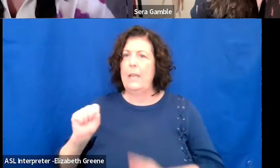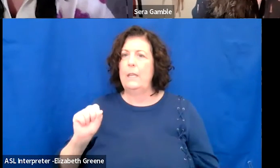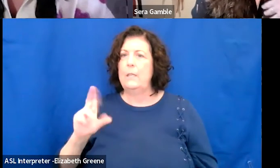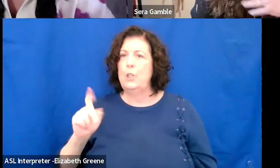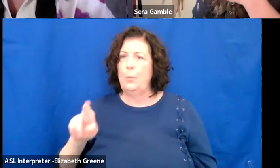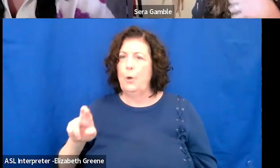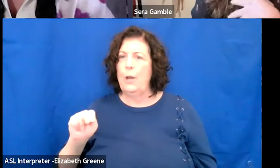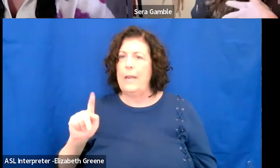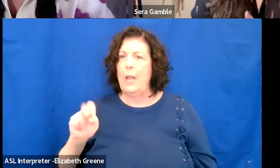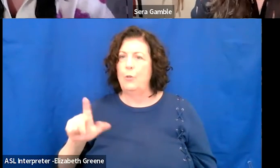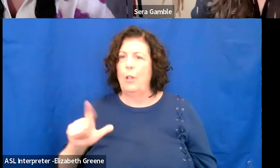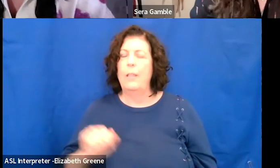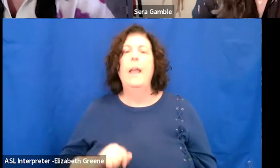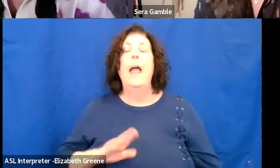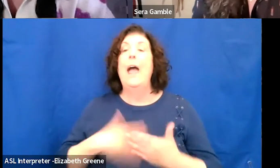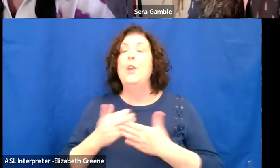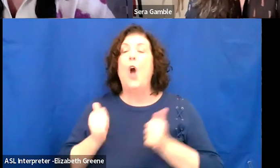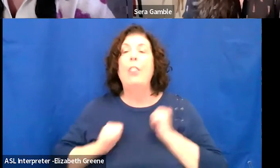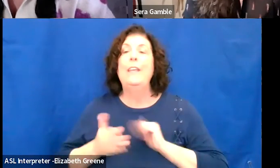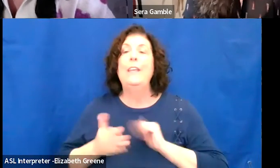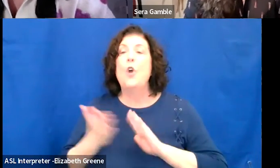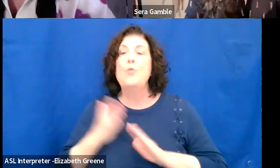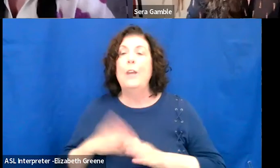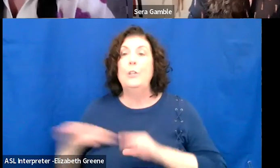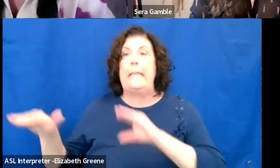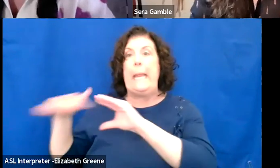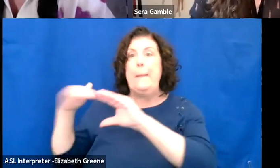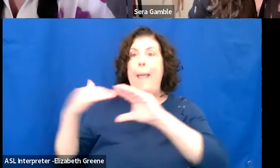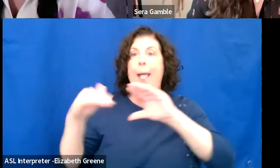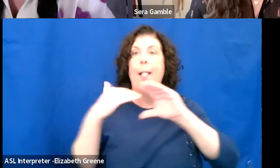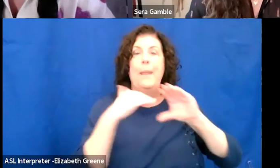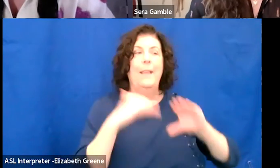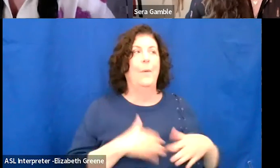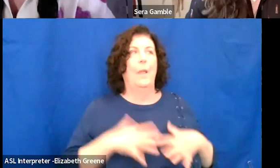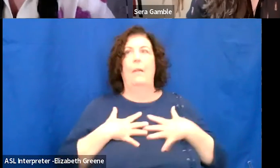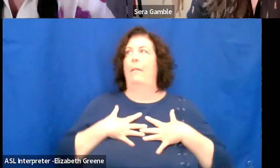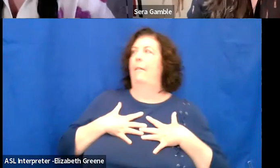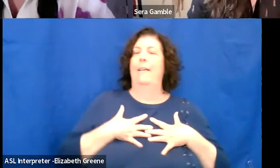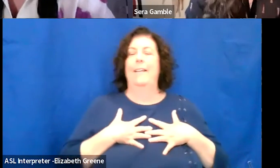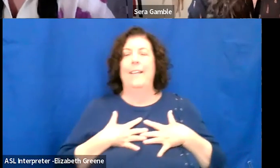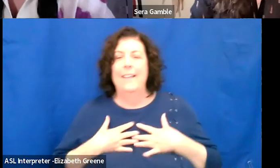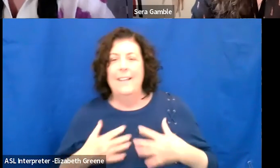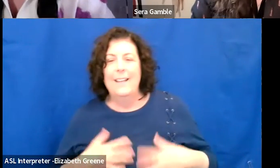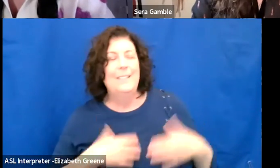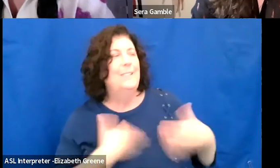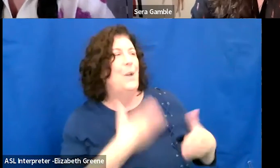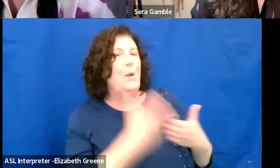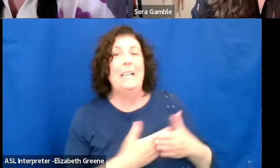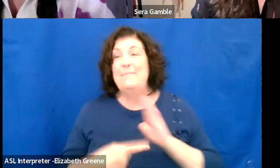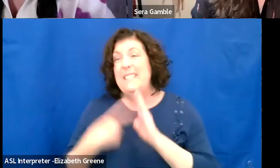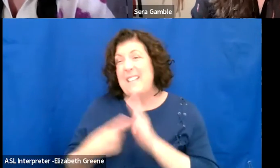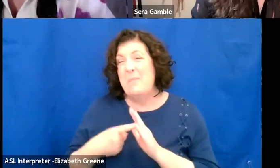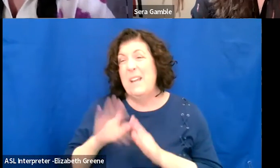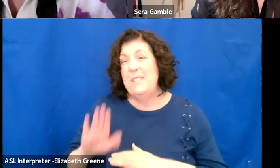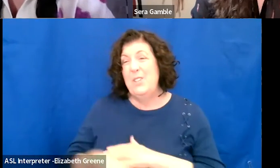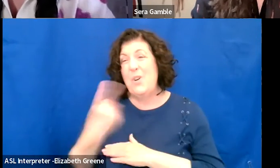couple times, all they emailed me these things. So good. He emailed me like, sometimes it's going to be your day in the